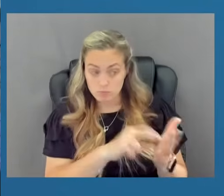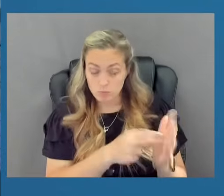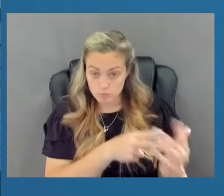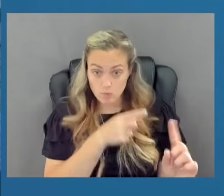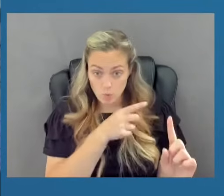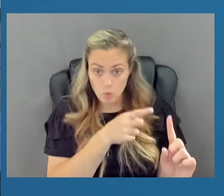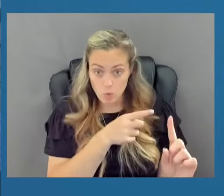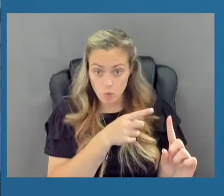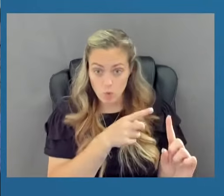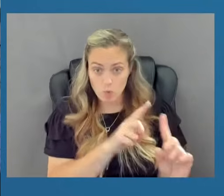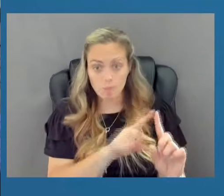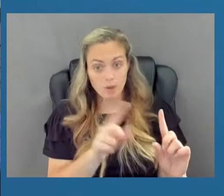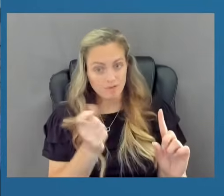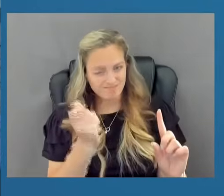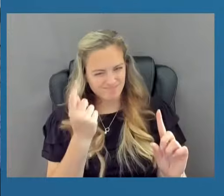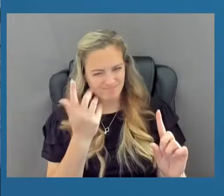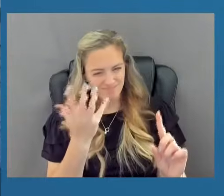but